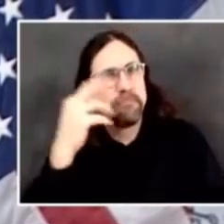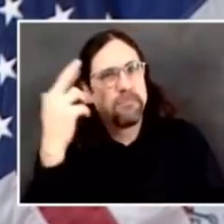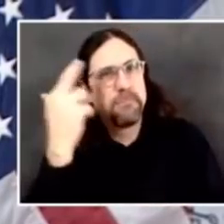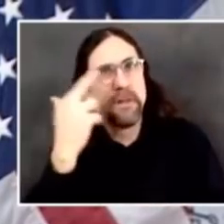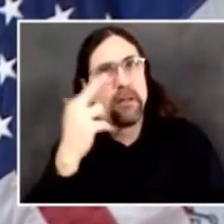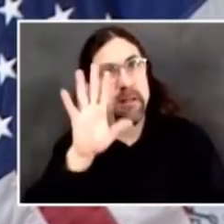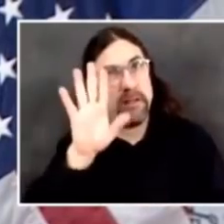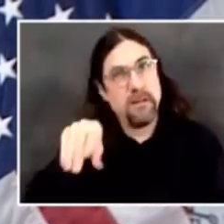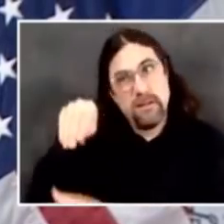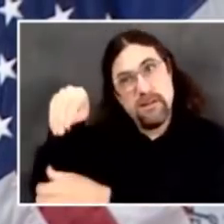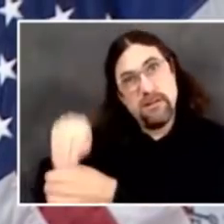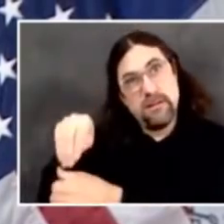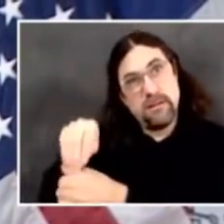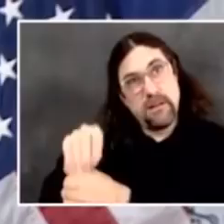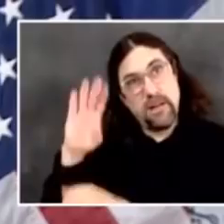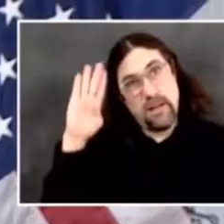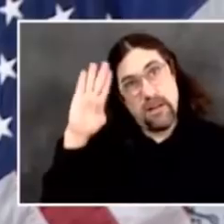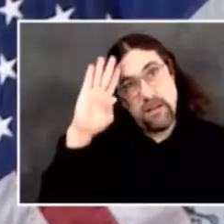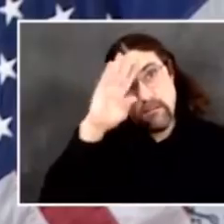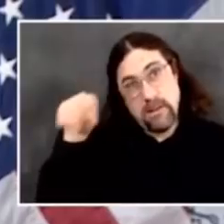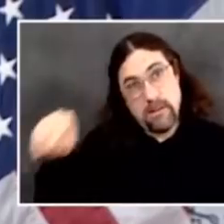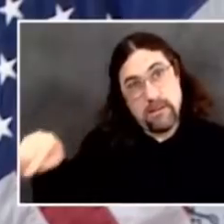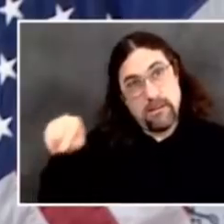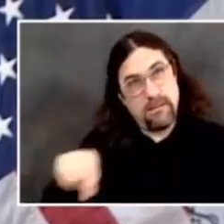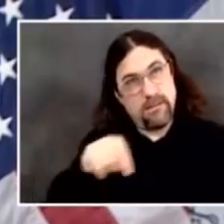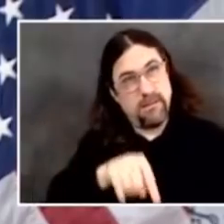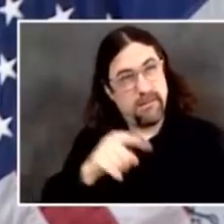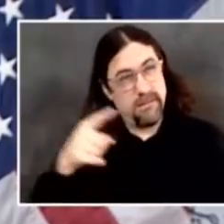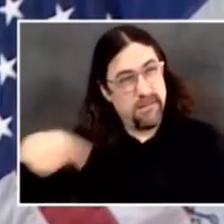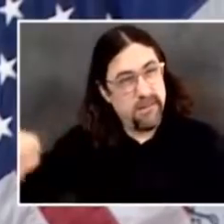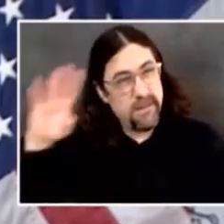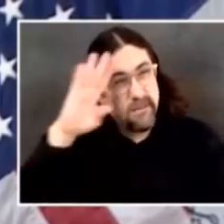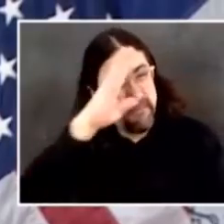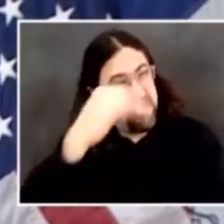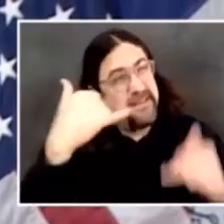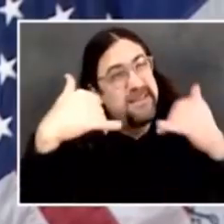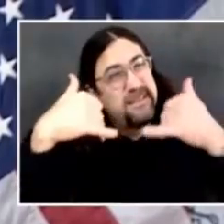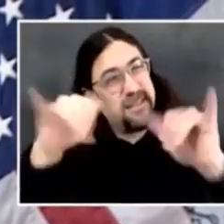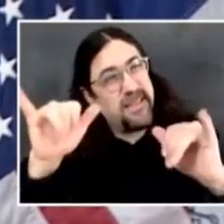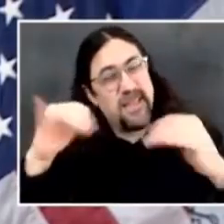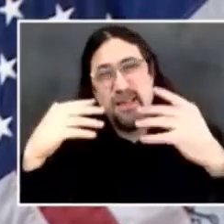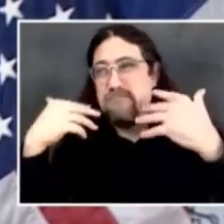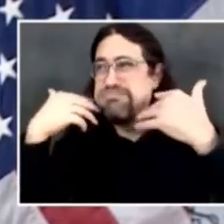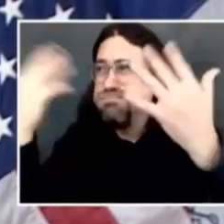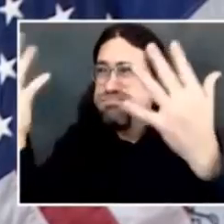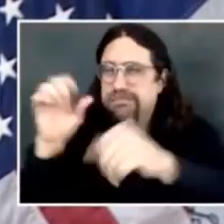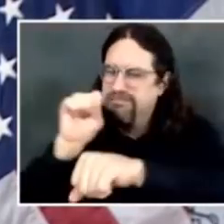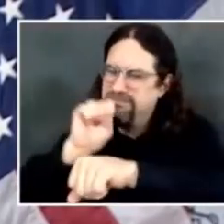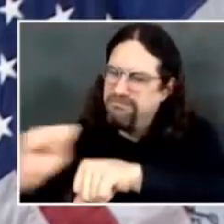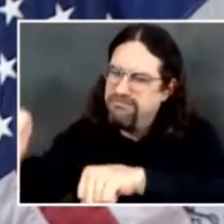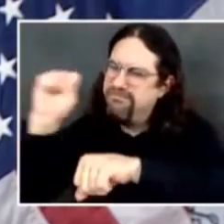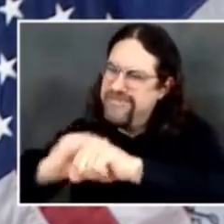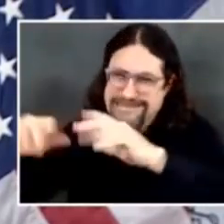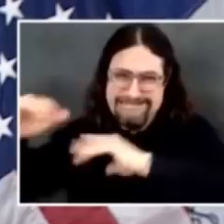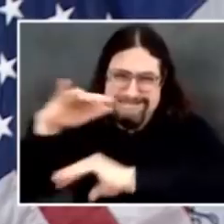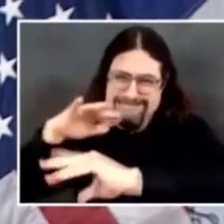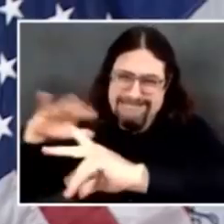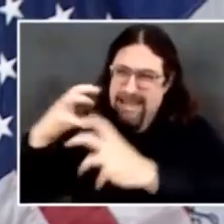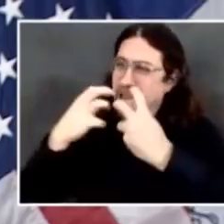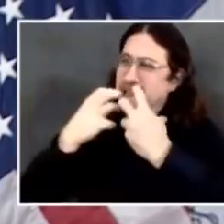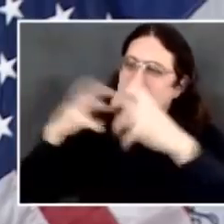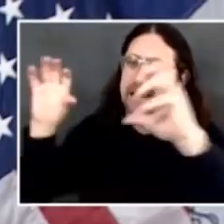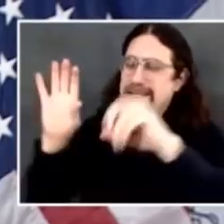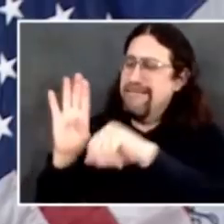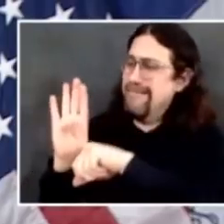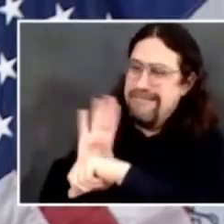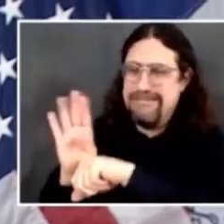are our healthcare heroes still fighting to really ensure that not only our lives are saved, but that we